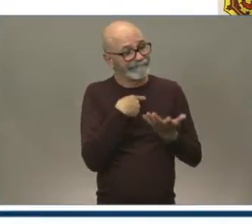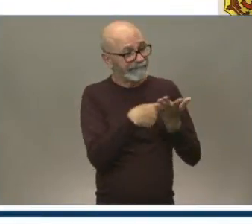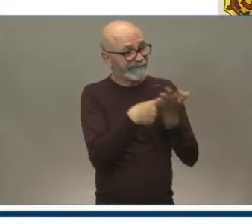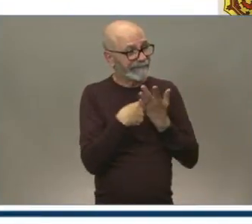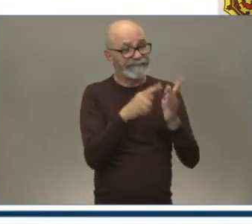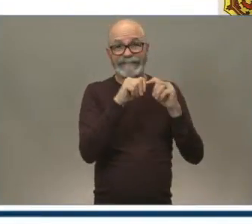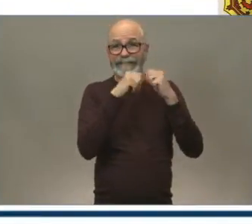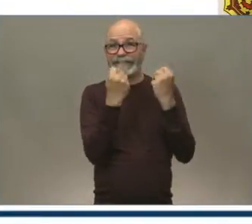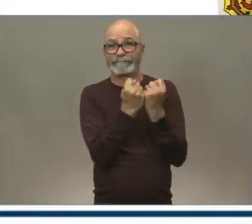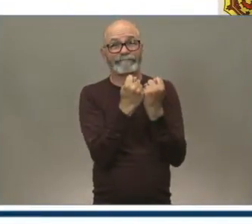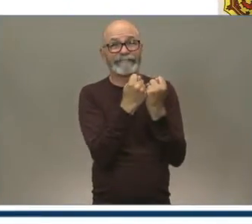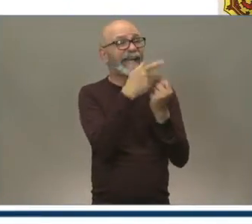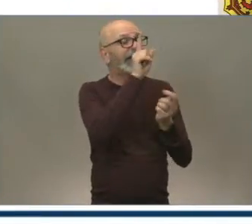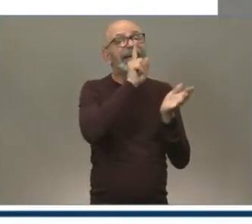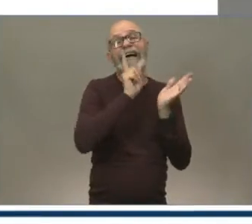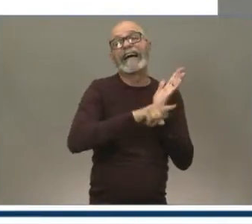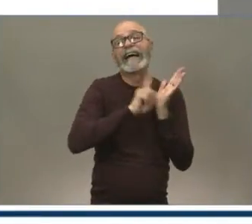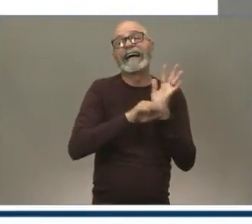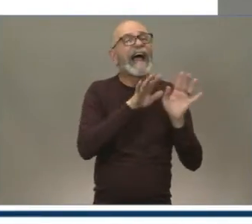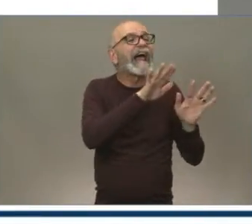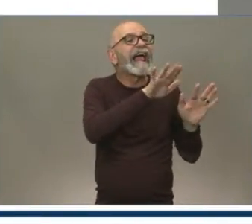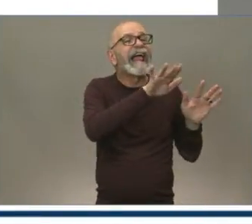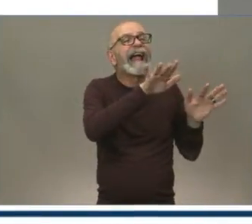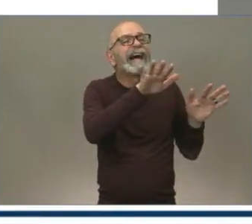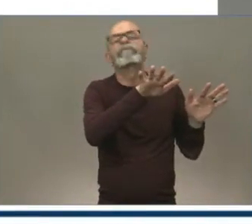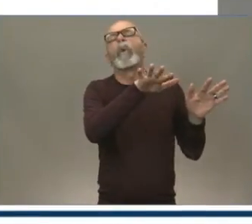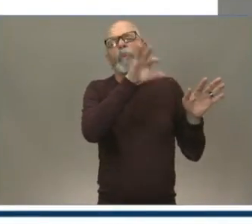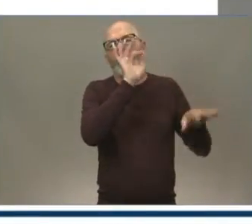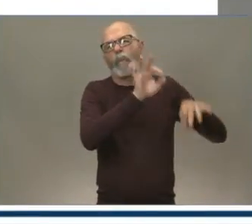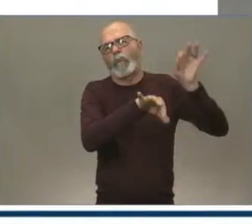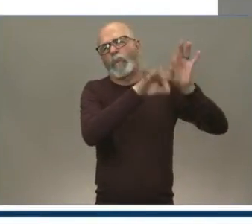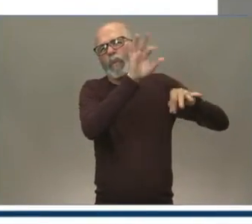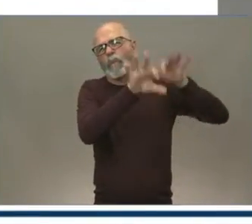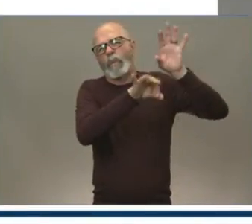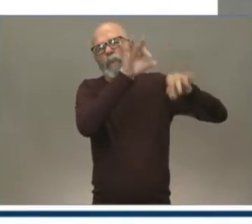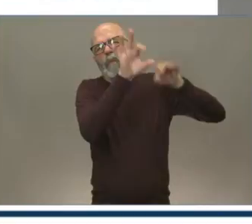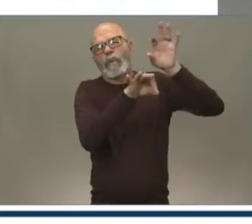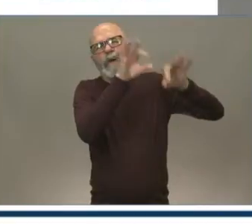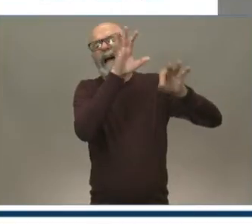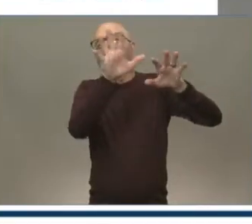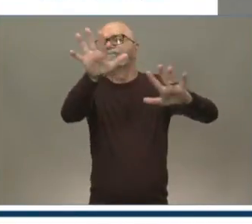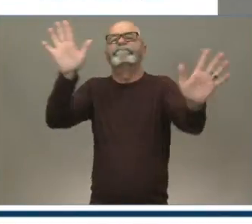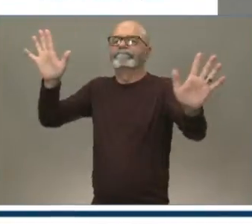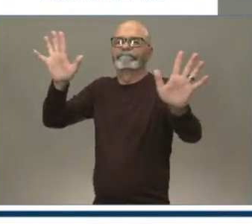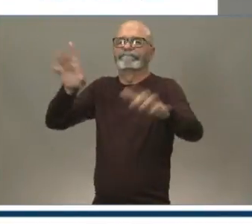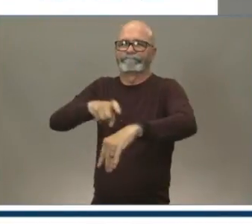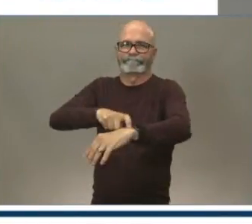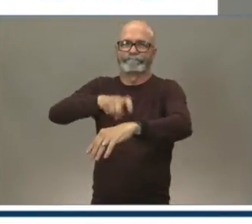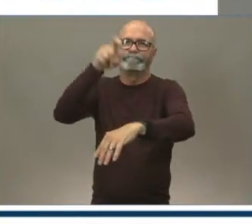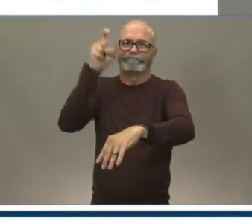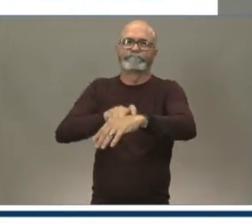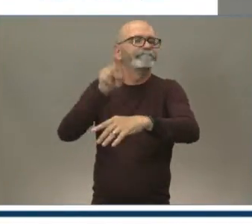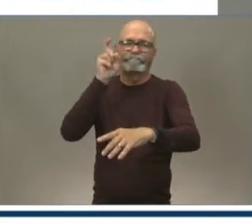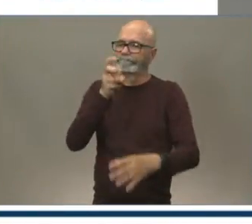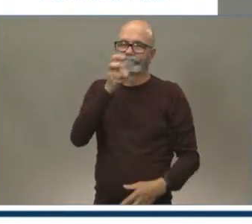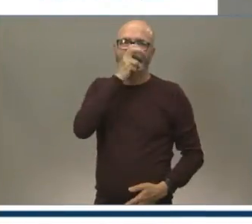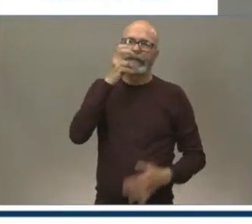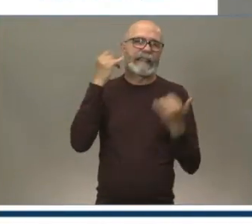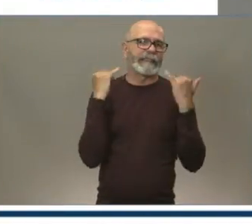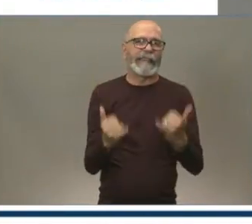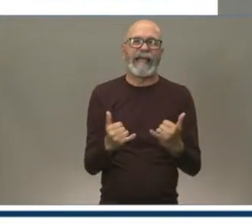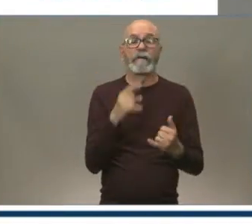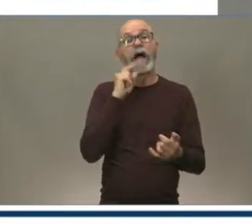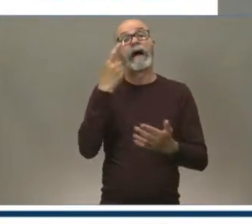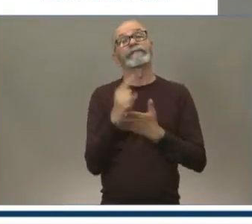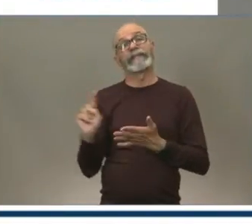were investigating, it is clear strong action now is an absolute necessity. Last week at this time, we had 42